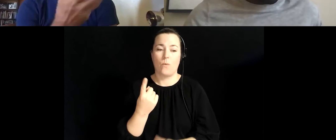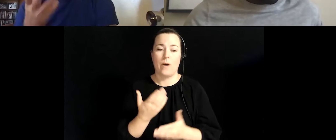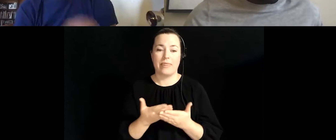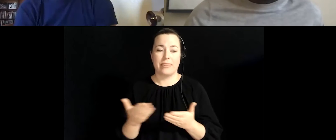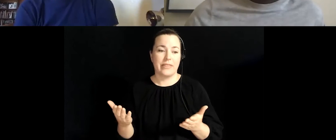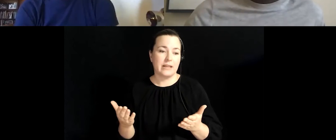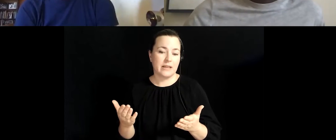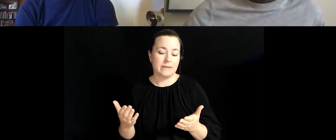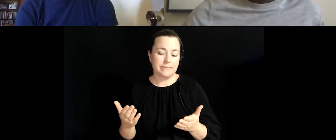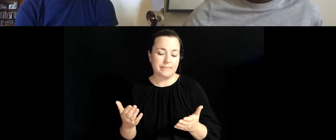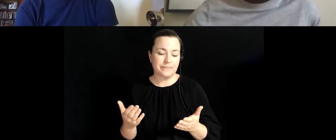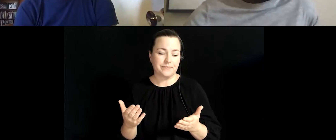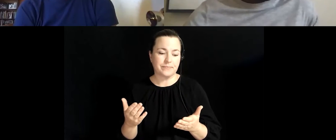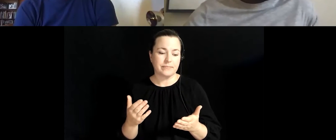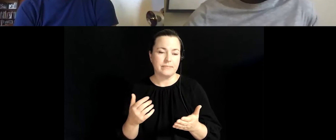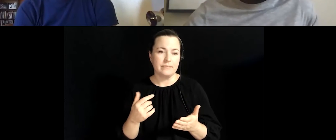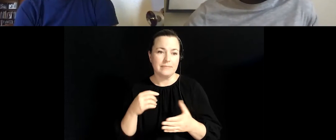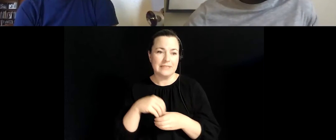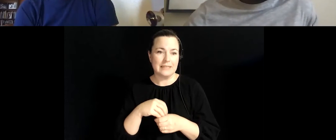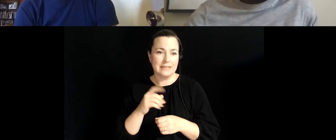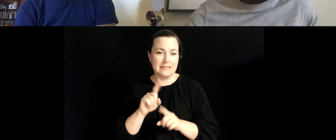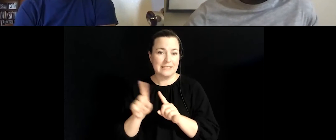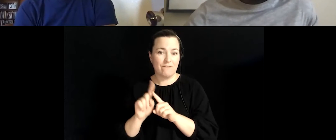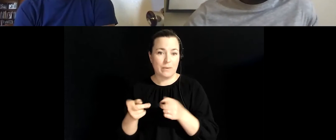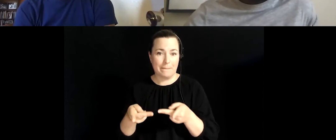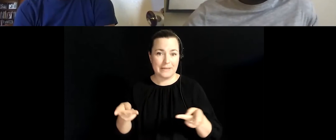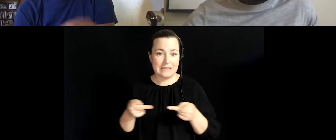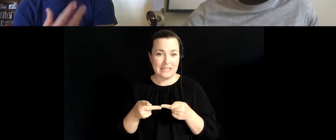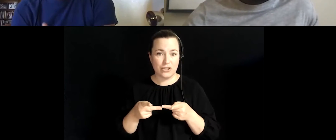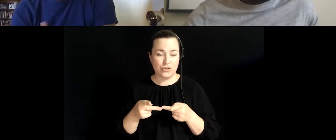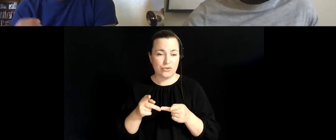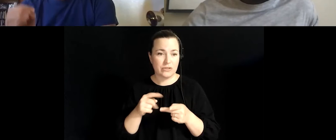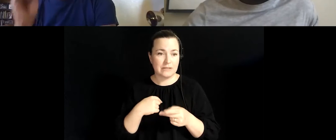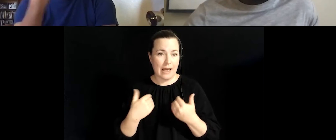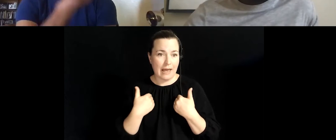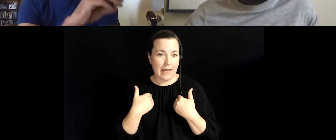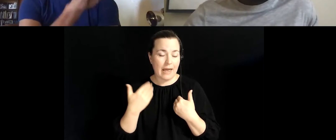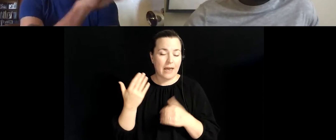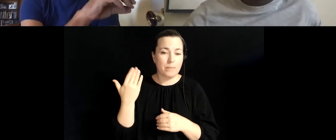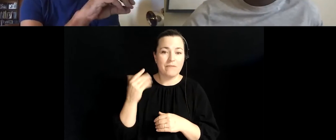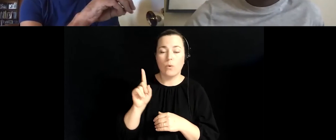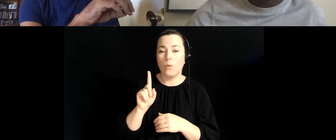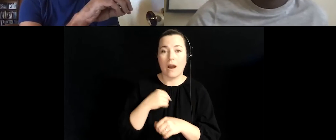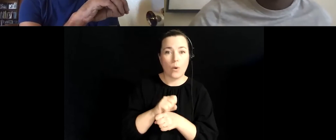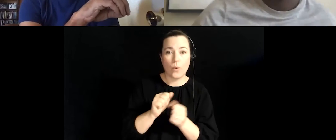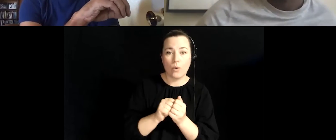that I've had where I'm, I don't know, working with Claire or